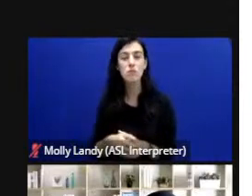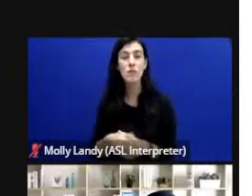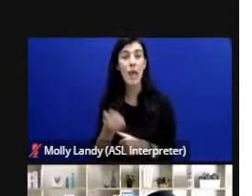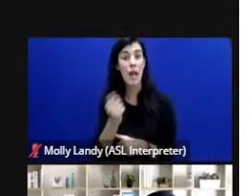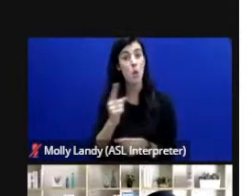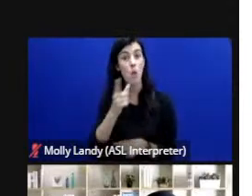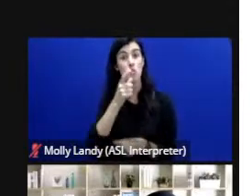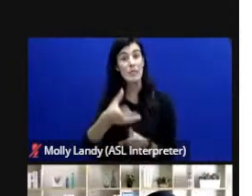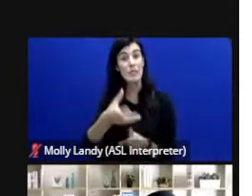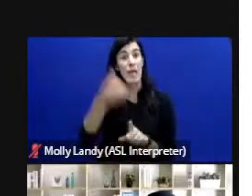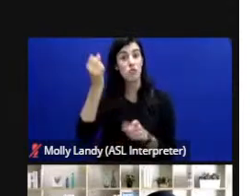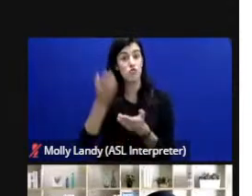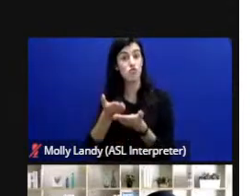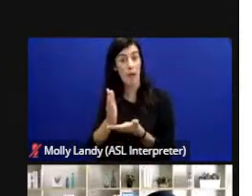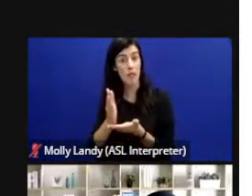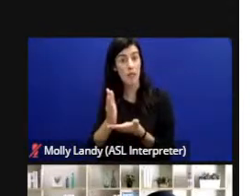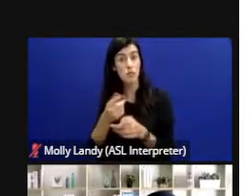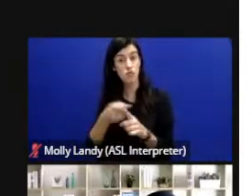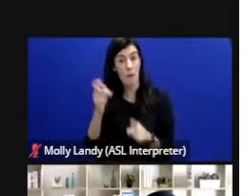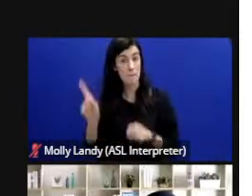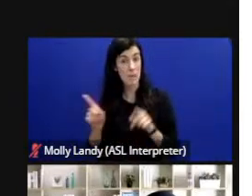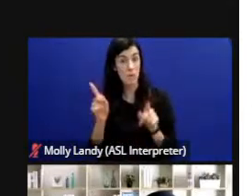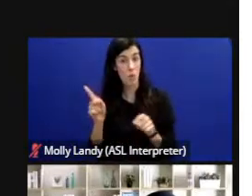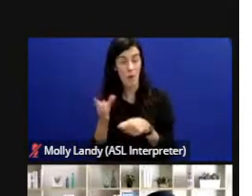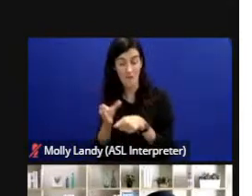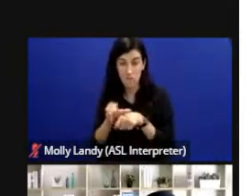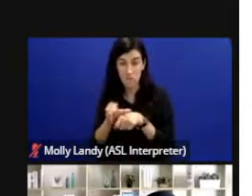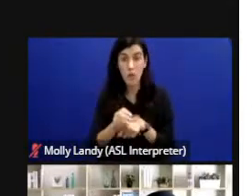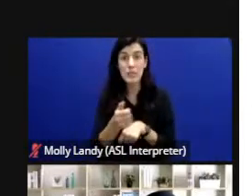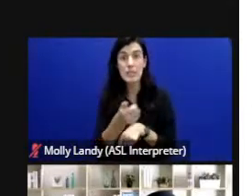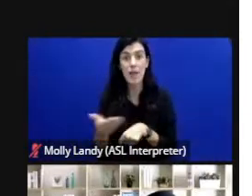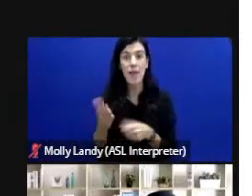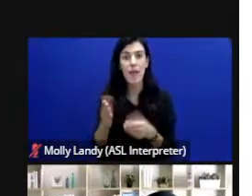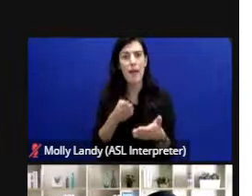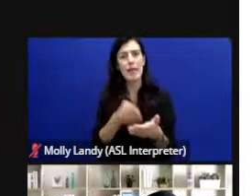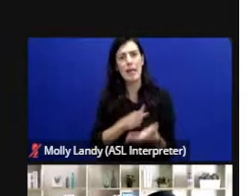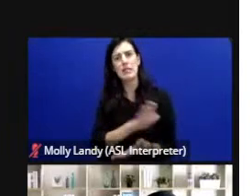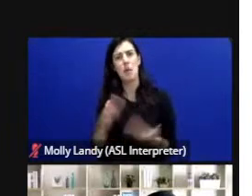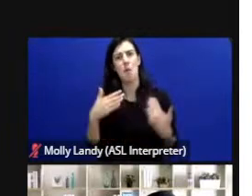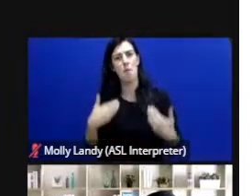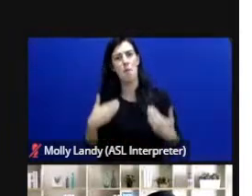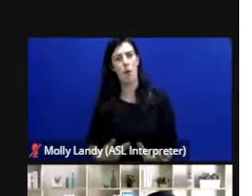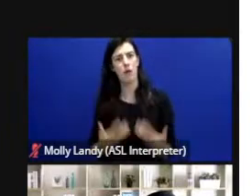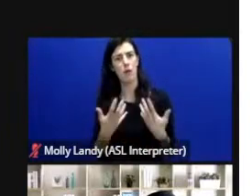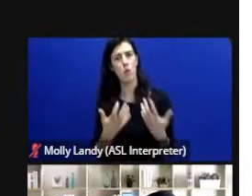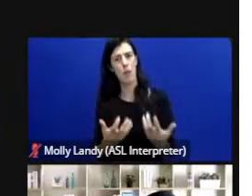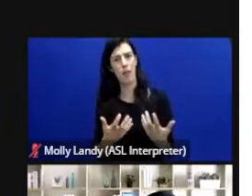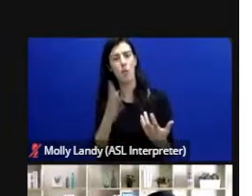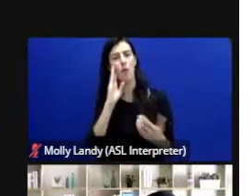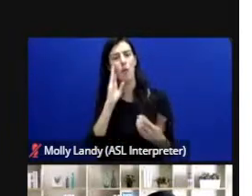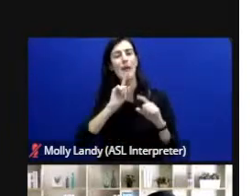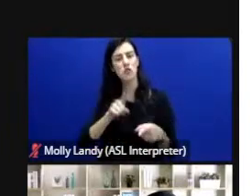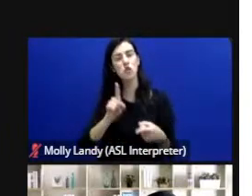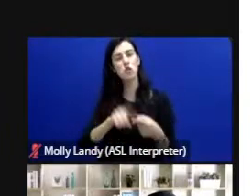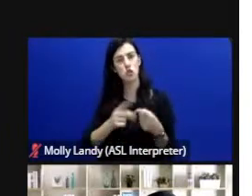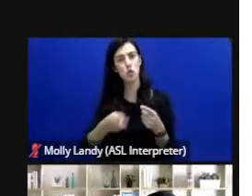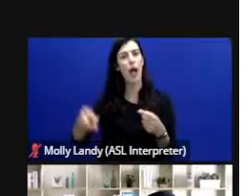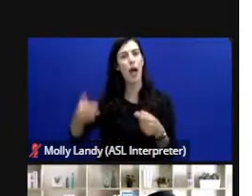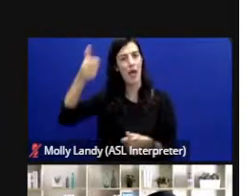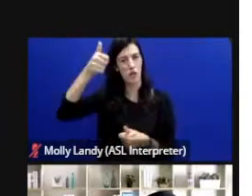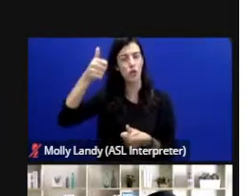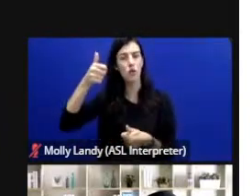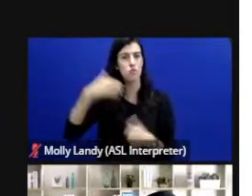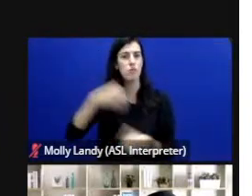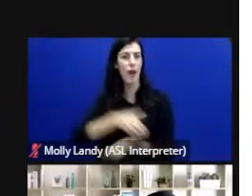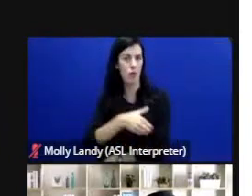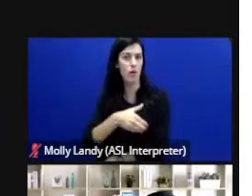away rights from the people, anybody who's forcing anything against their own bodily will answer to a higher power. And I encourage you